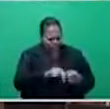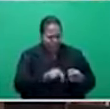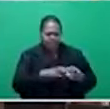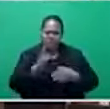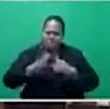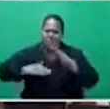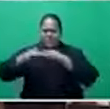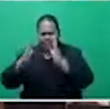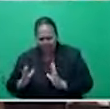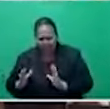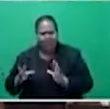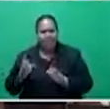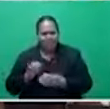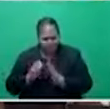Yes. See, the point is this, sir.